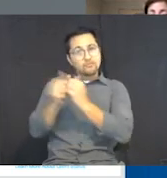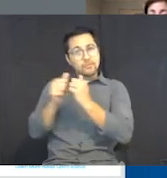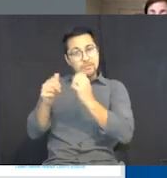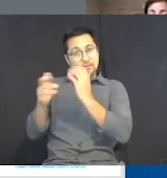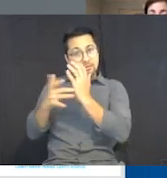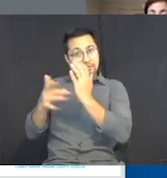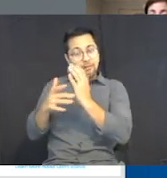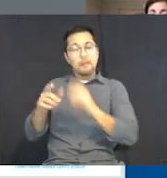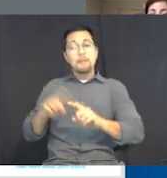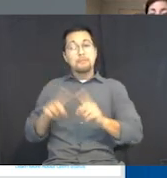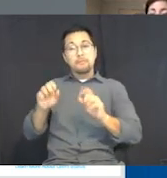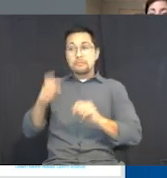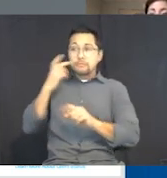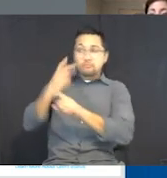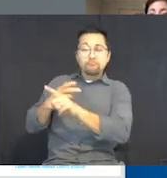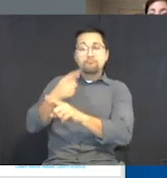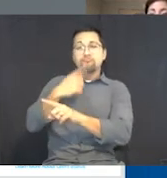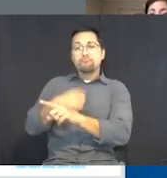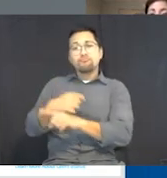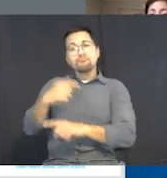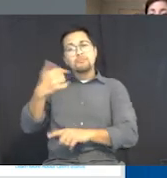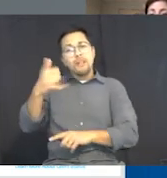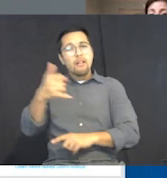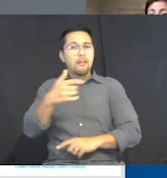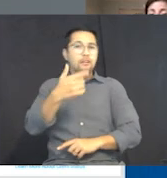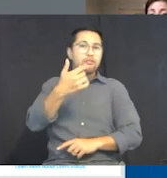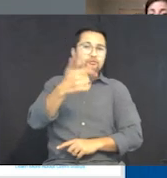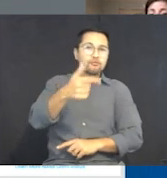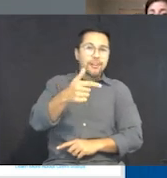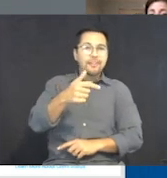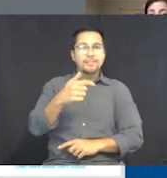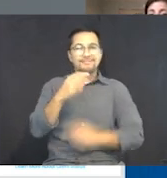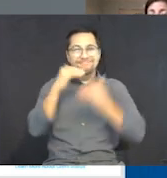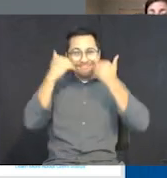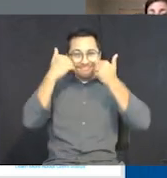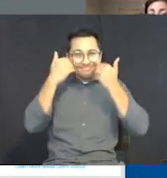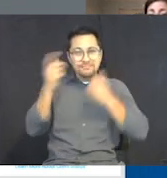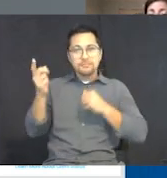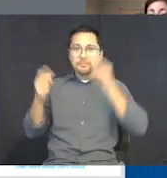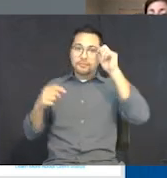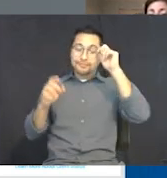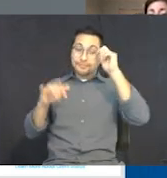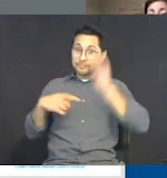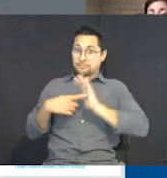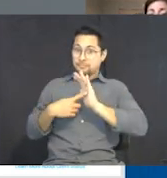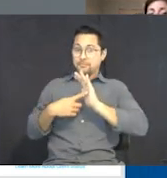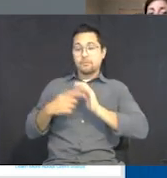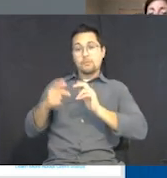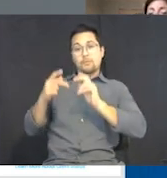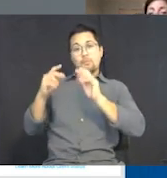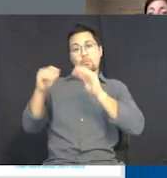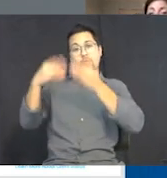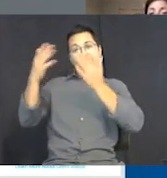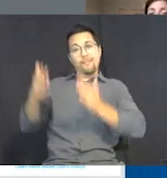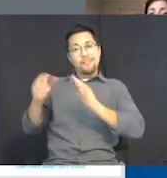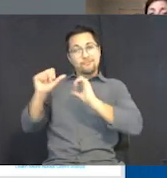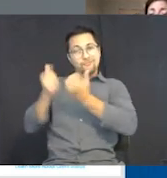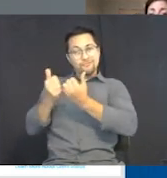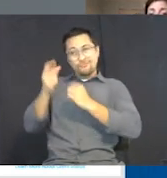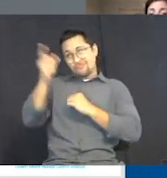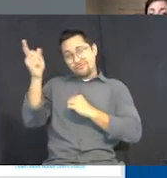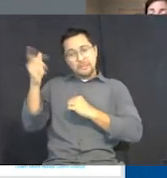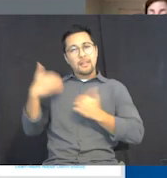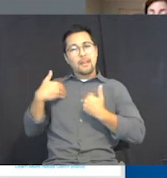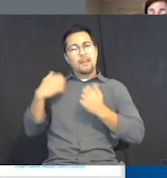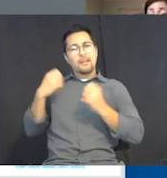natural support. And red means an alert was sent and not followed up with. So maybe a caregiver received an